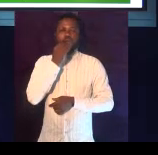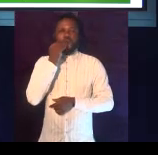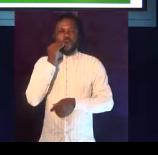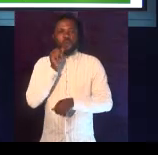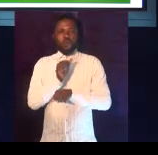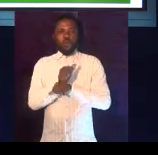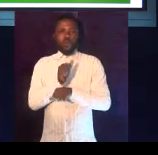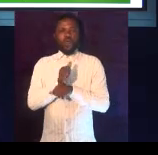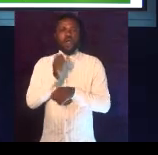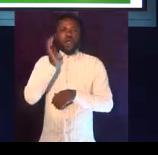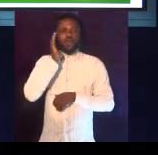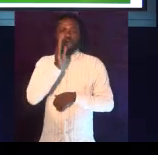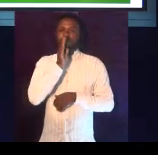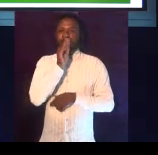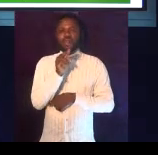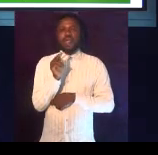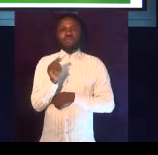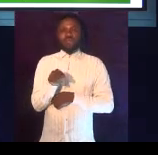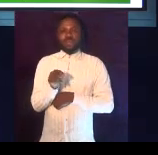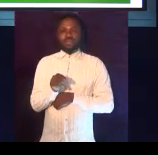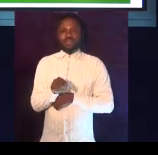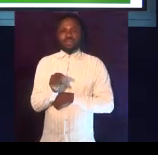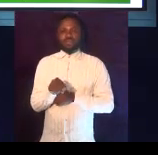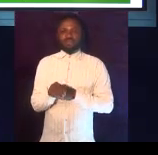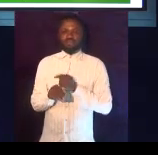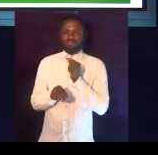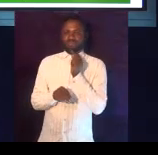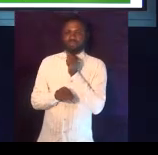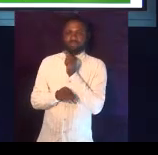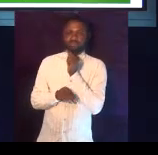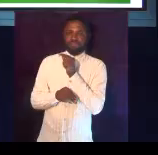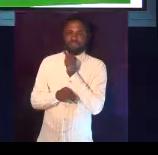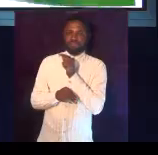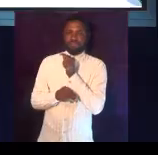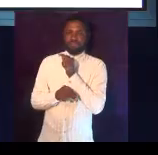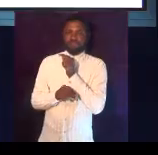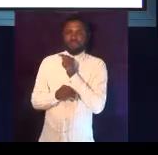to our homework will be necessary.